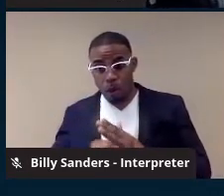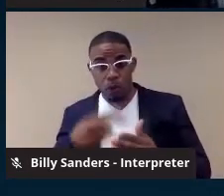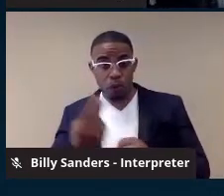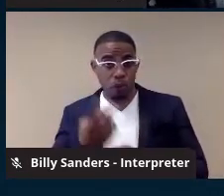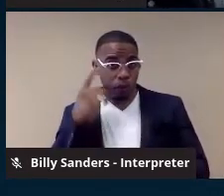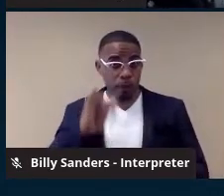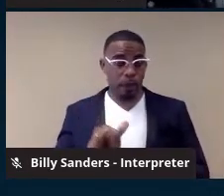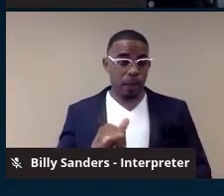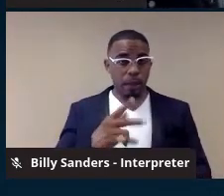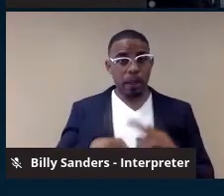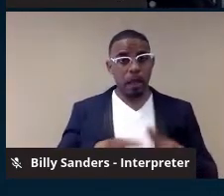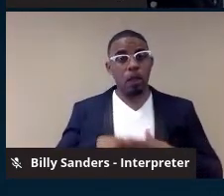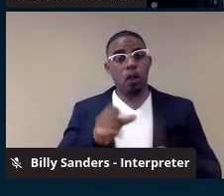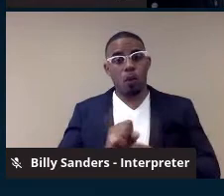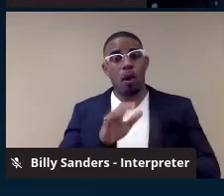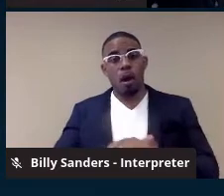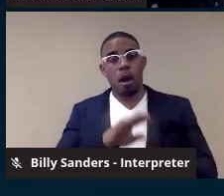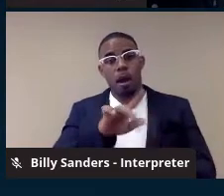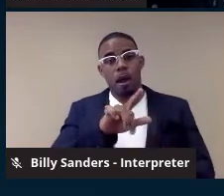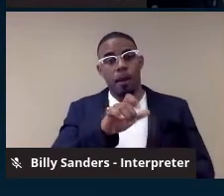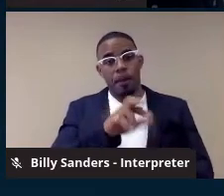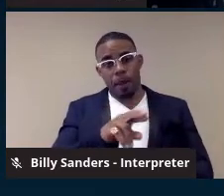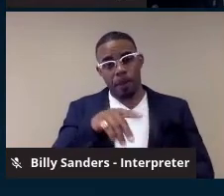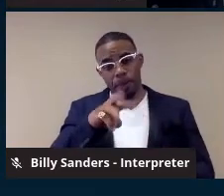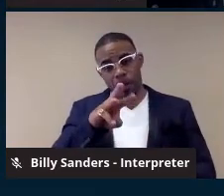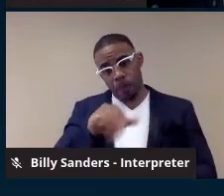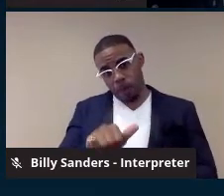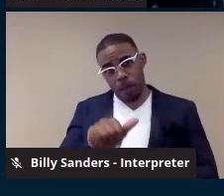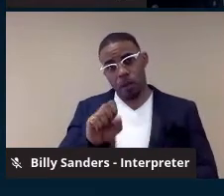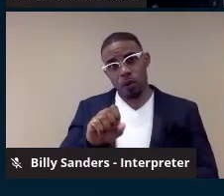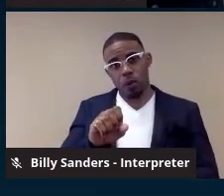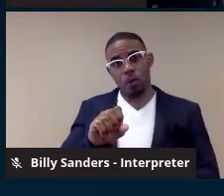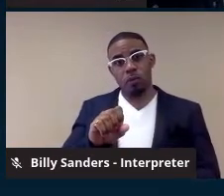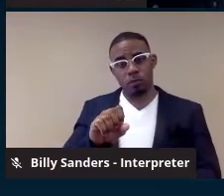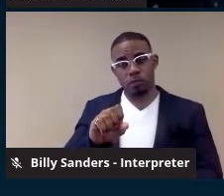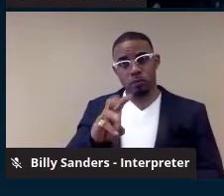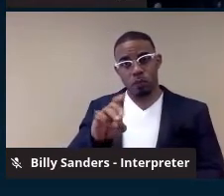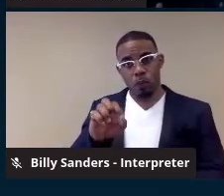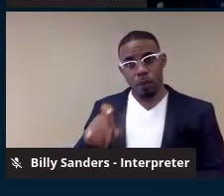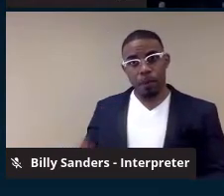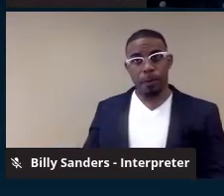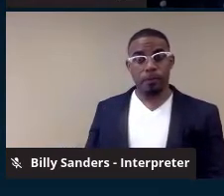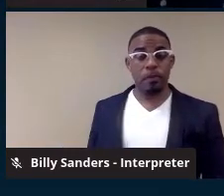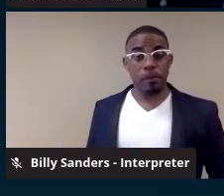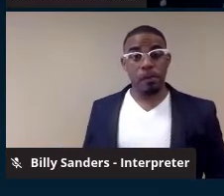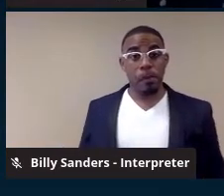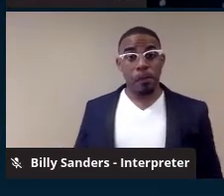kind of started working on Blazor PWA, so Progressive Web App.